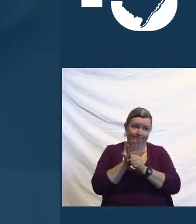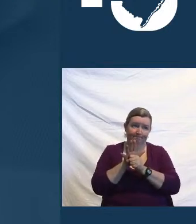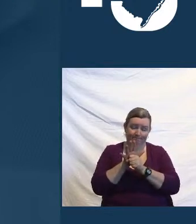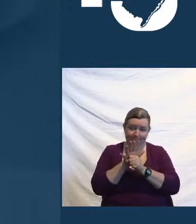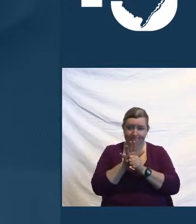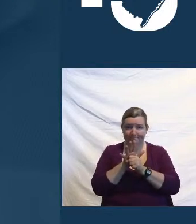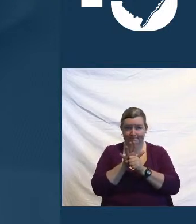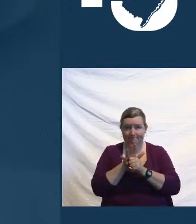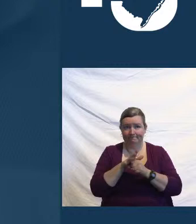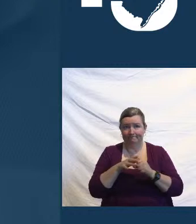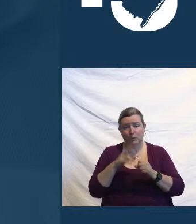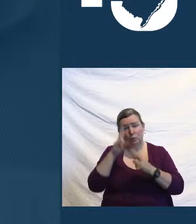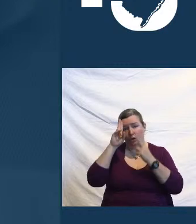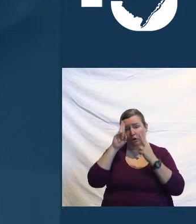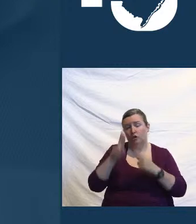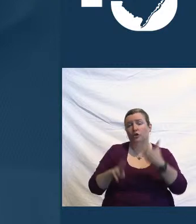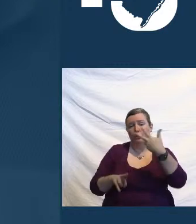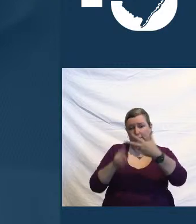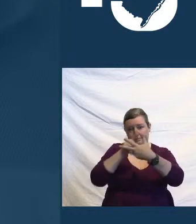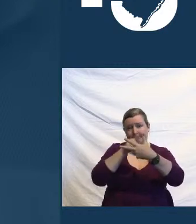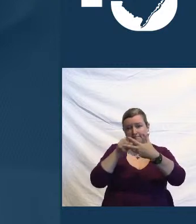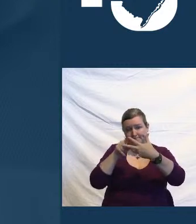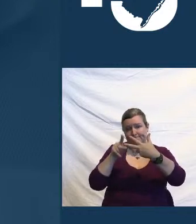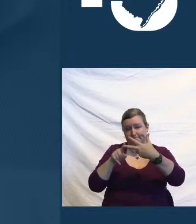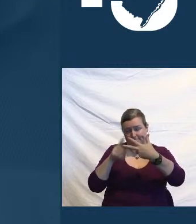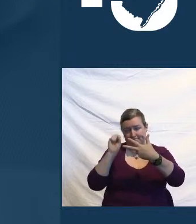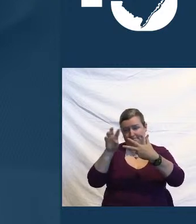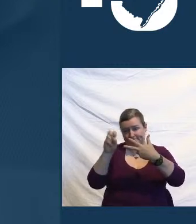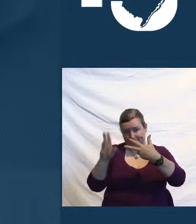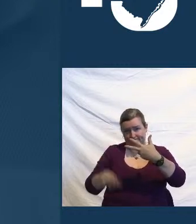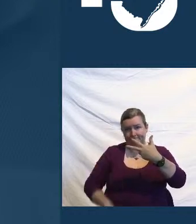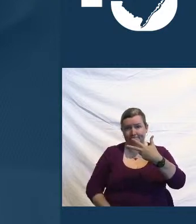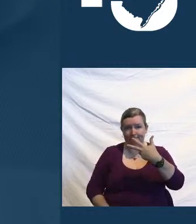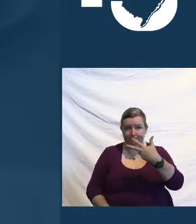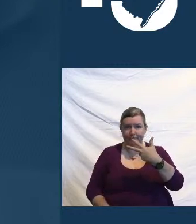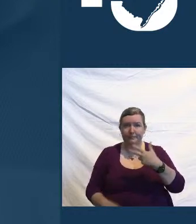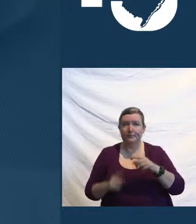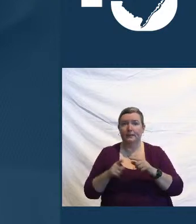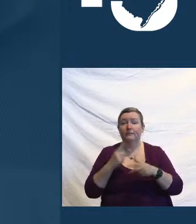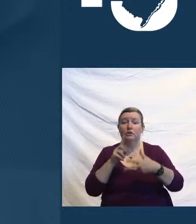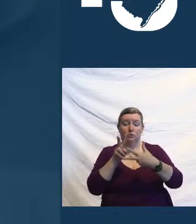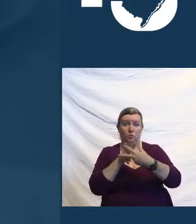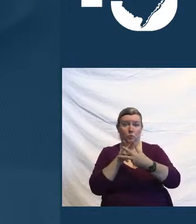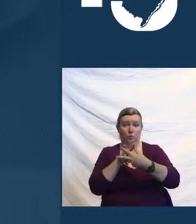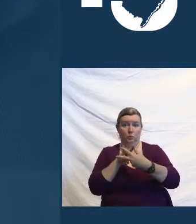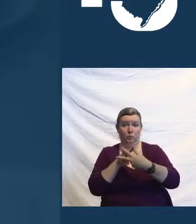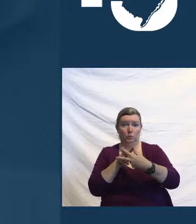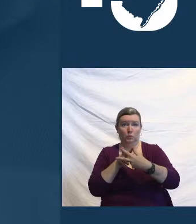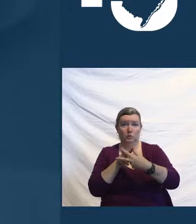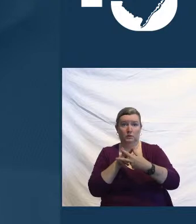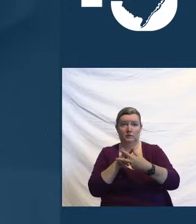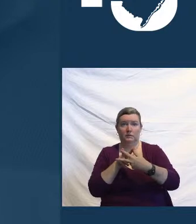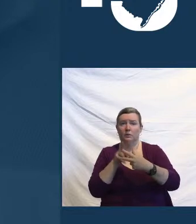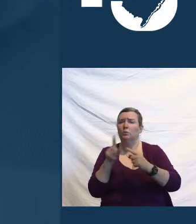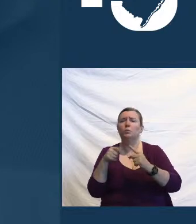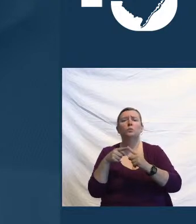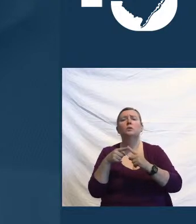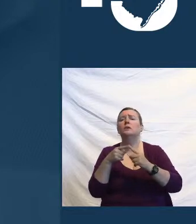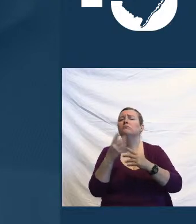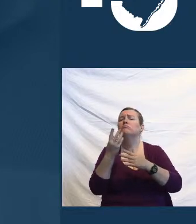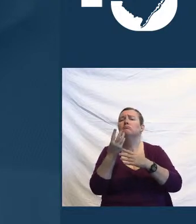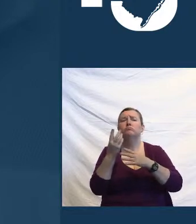let's remember a few more of those lives we've lost. For our first two, we are reaching back to the pandemic's earliest